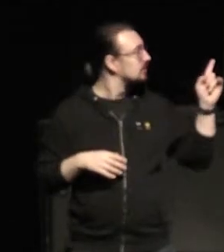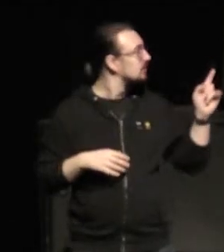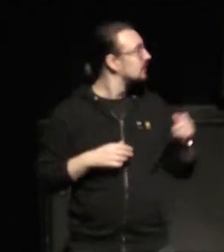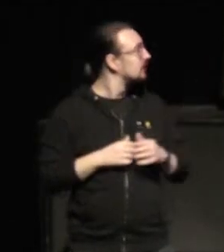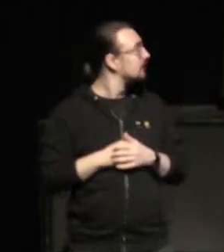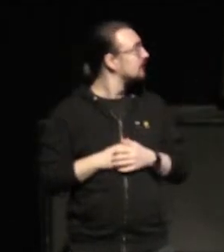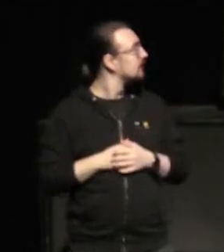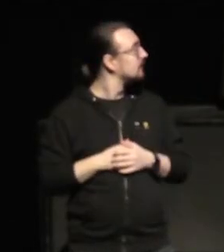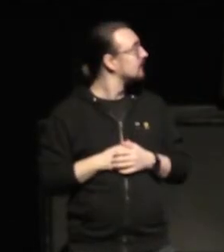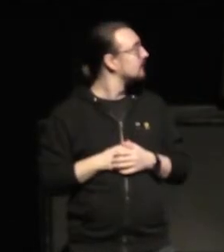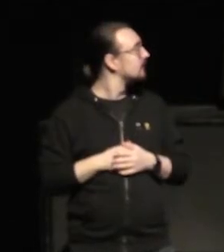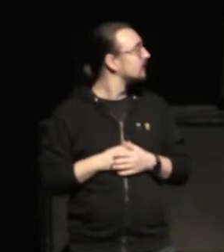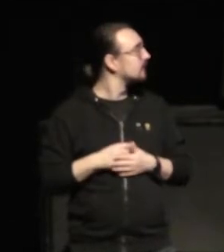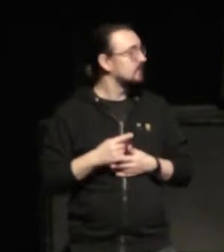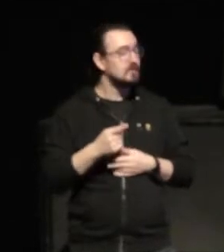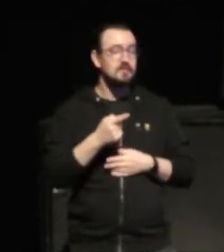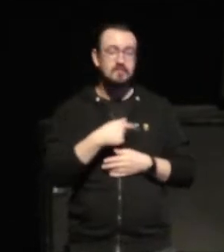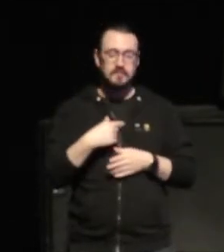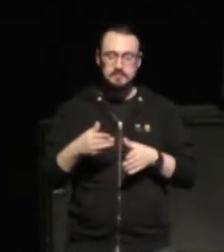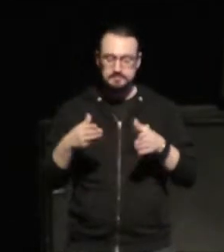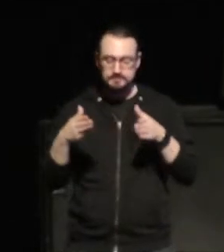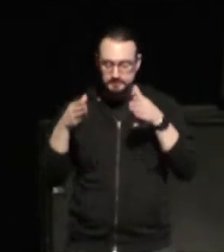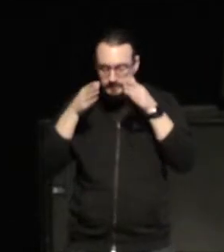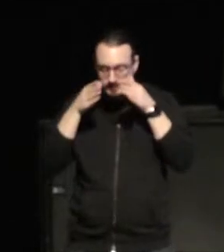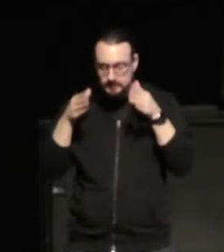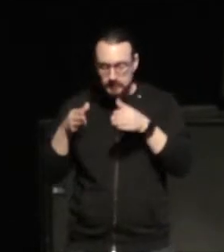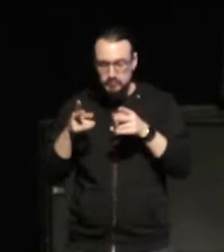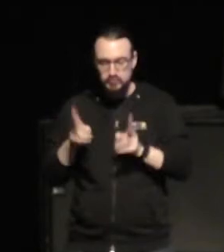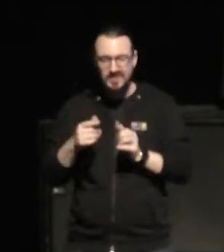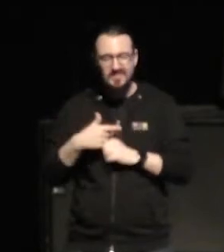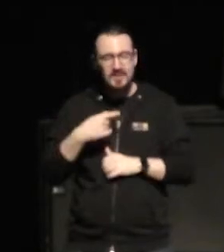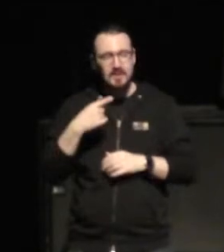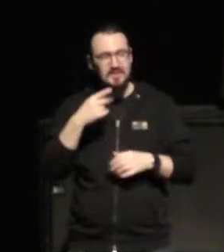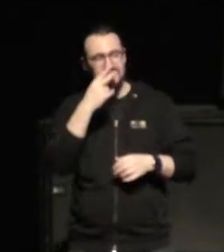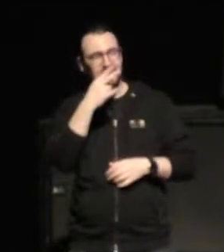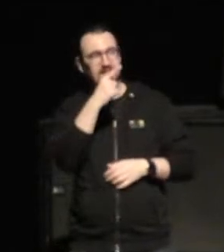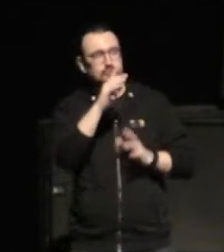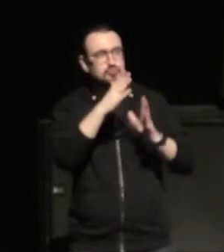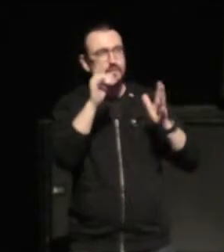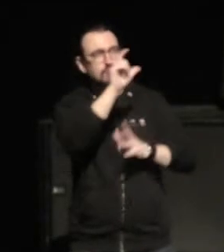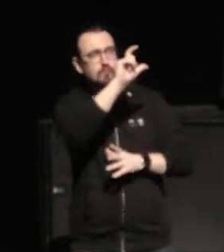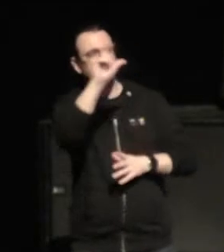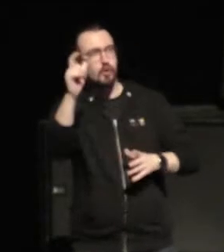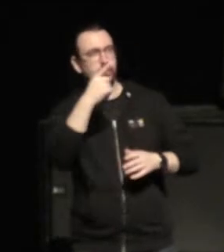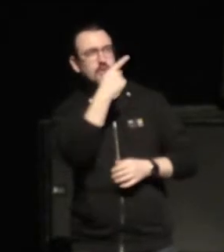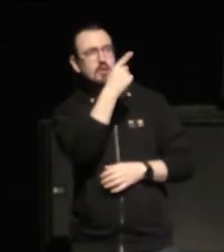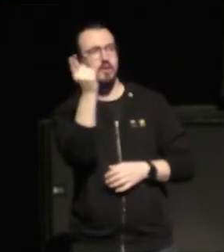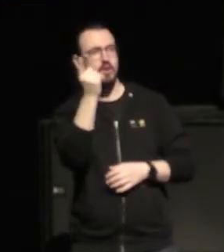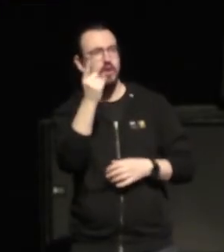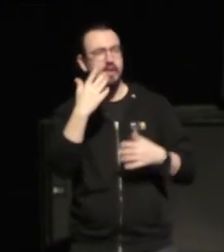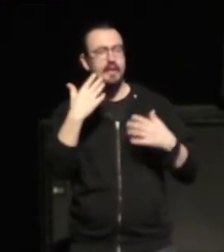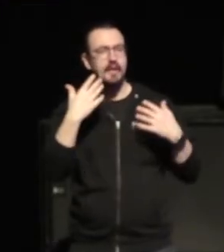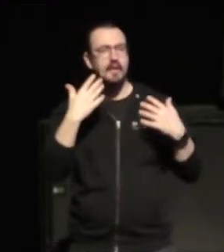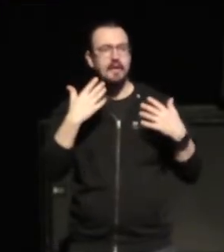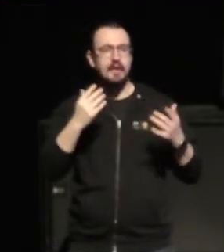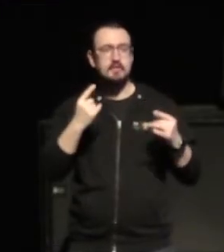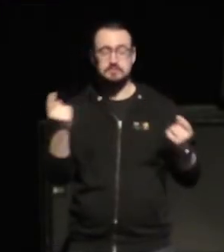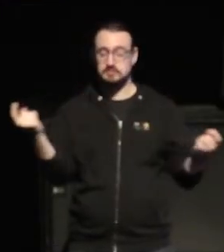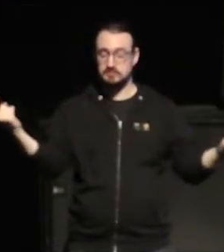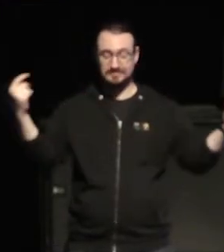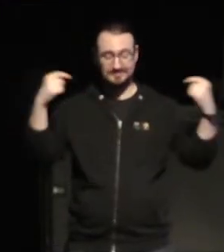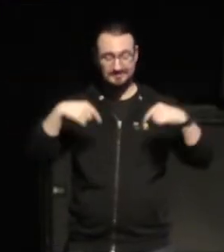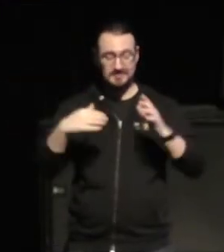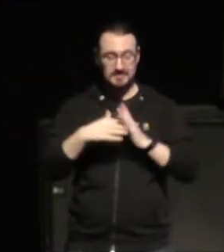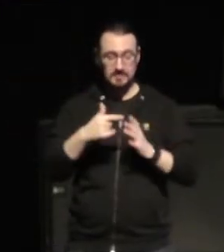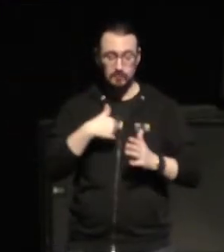going to that approach, like the big companies. We do face that the big companies are going to our country. I